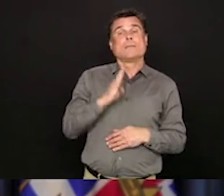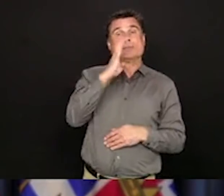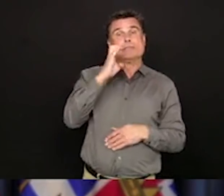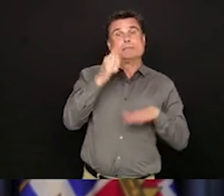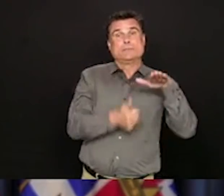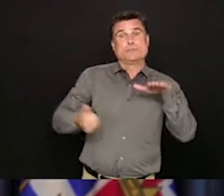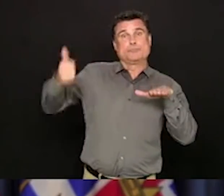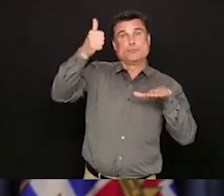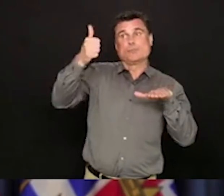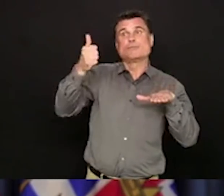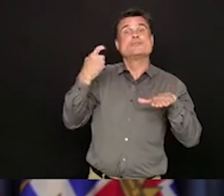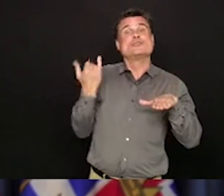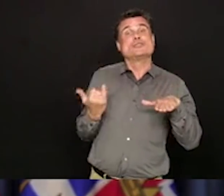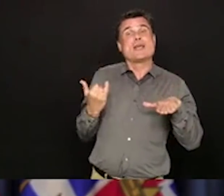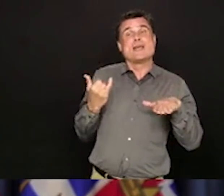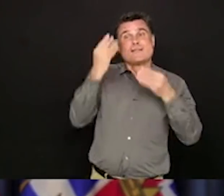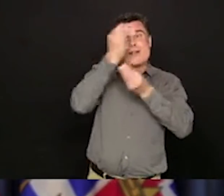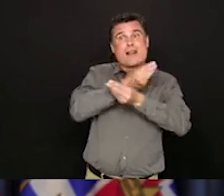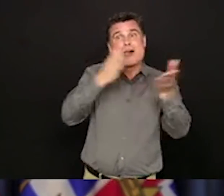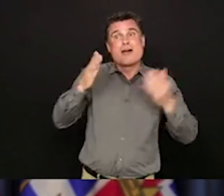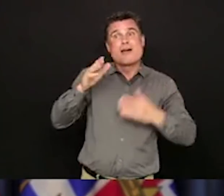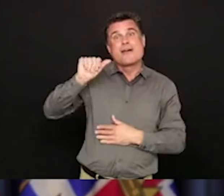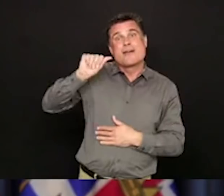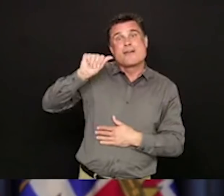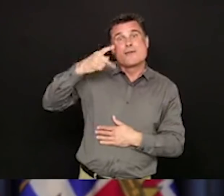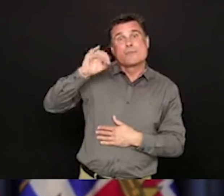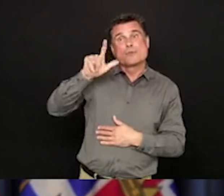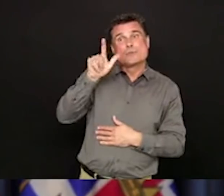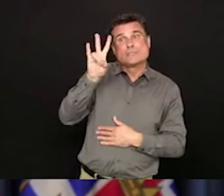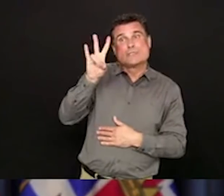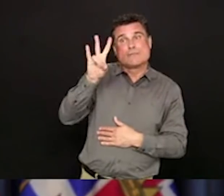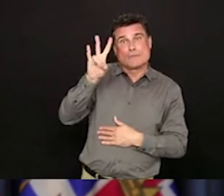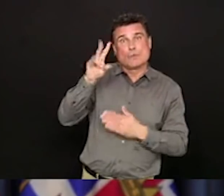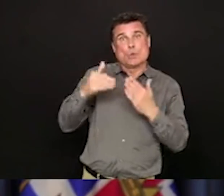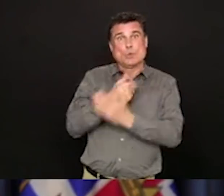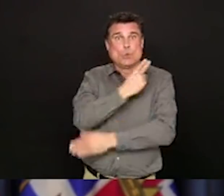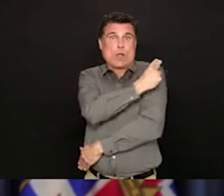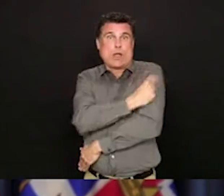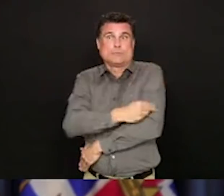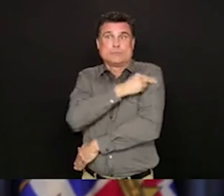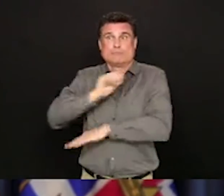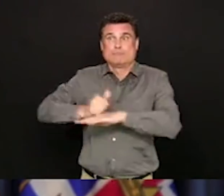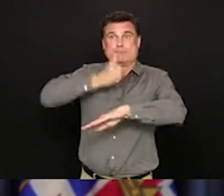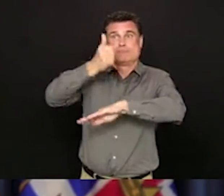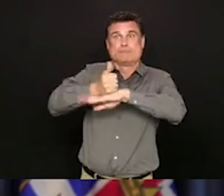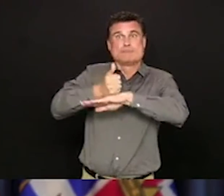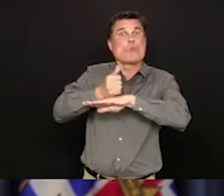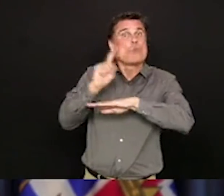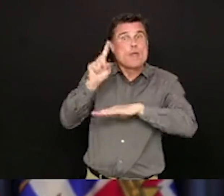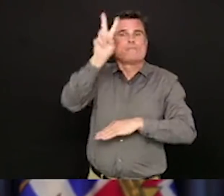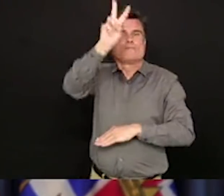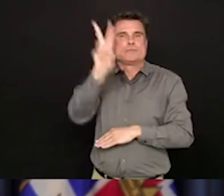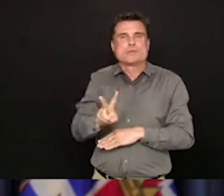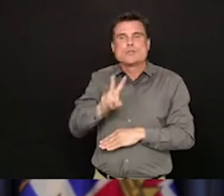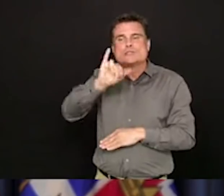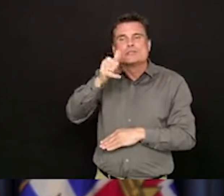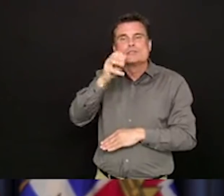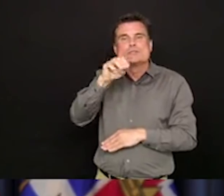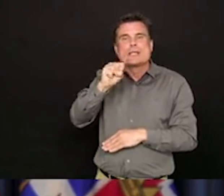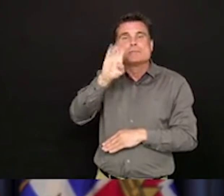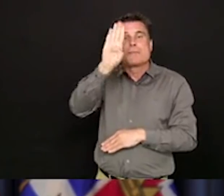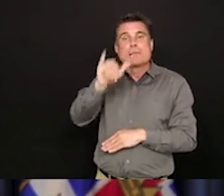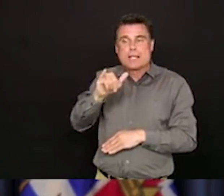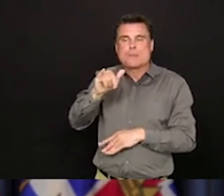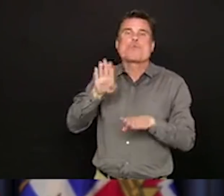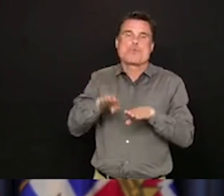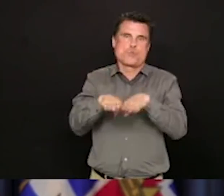the Urgent and Primary Care Centre in James Bay in Victoria. And it shows what we're continuing to do. We need to continue